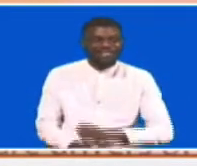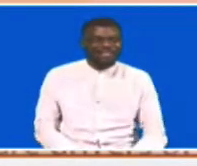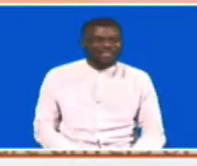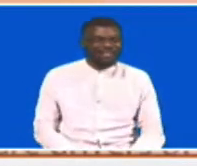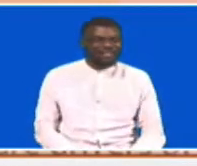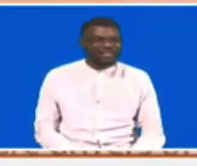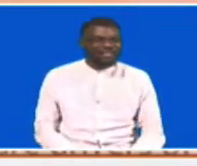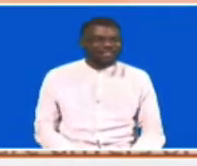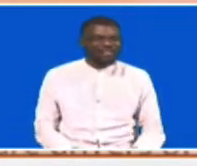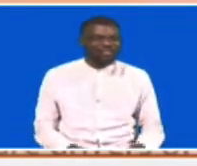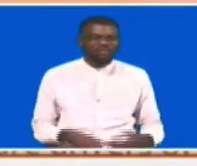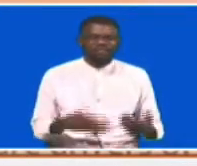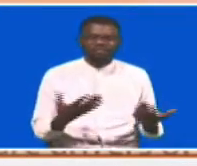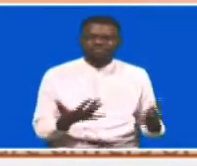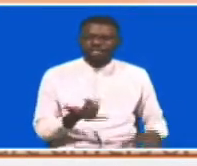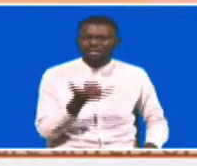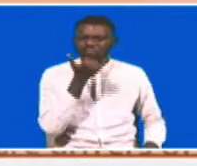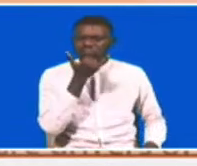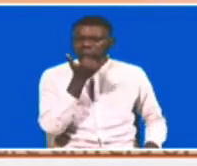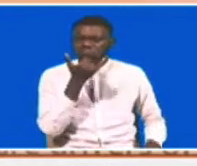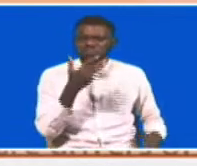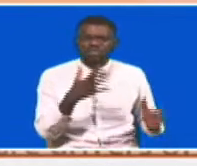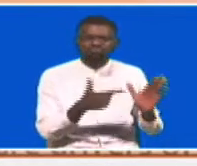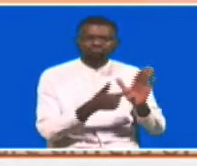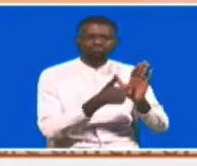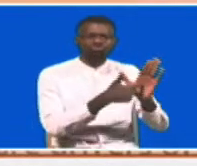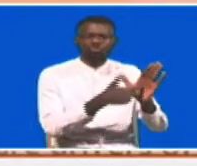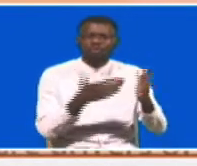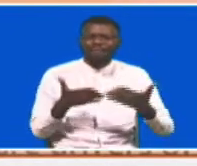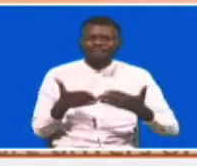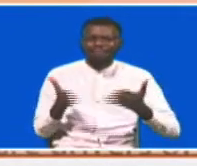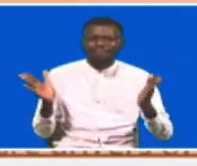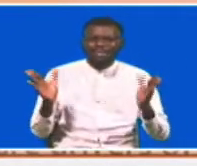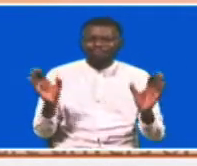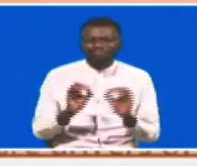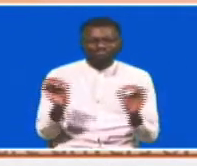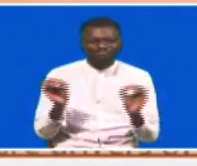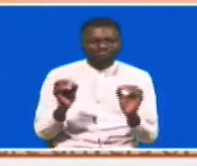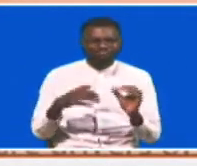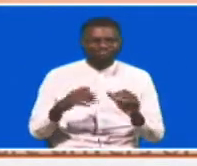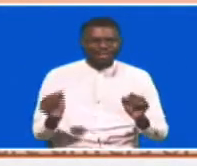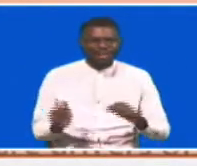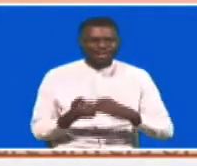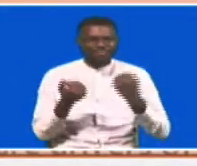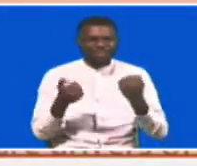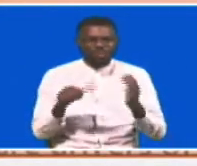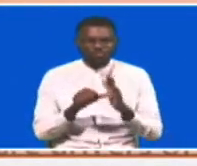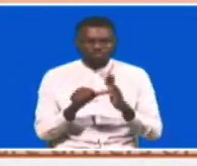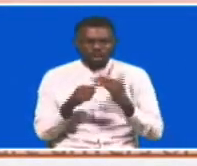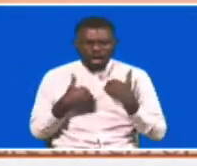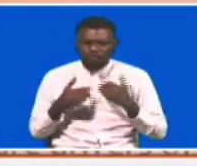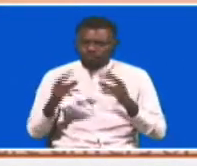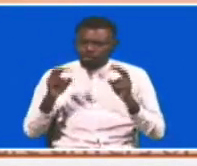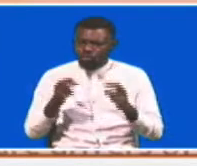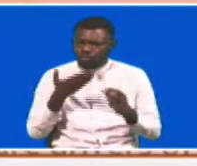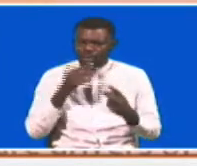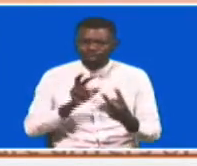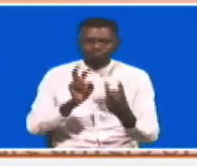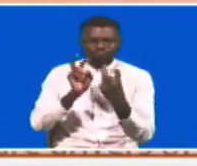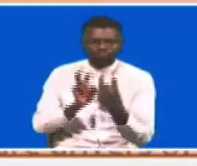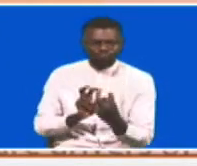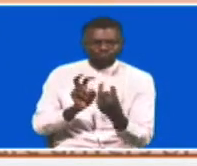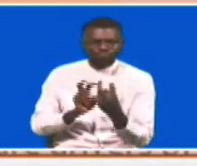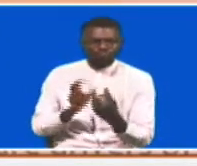don't wash your dirty linen in public. If there's an issue, sit down, deliberate on